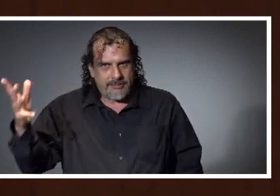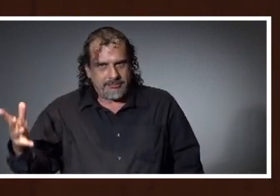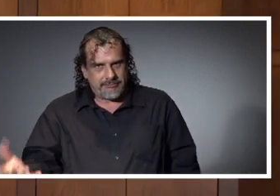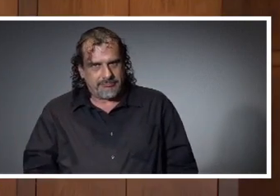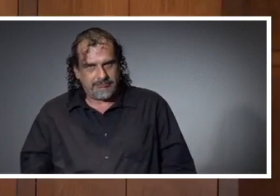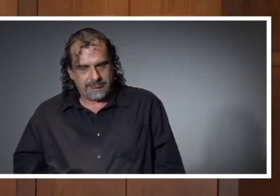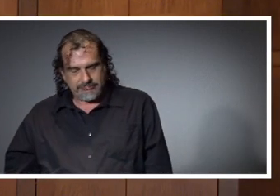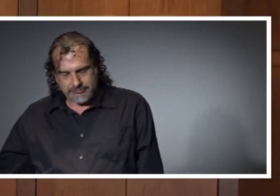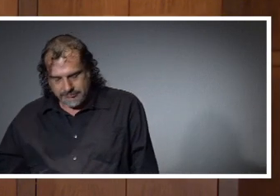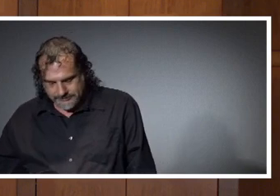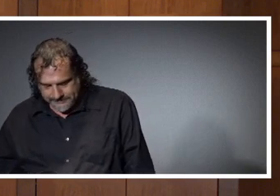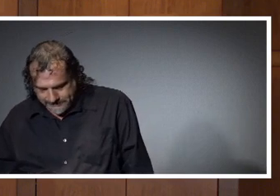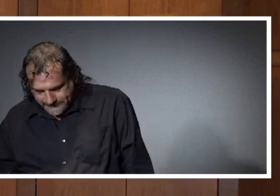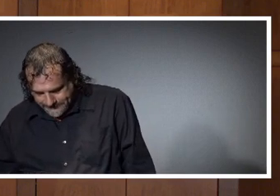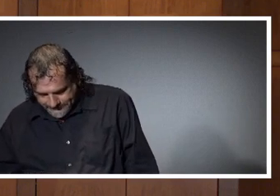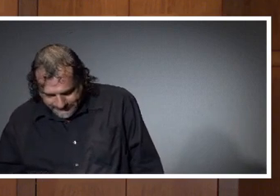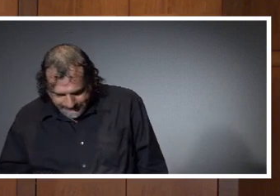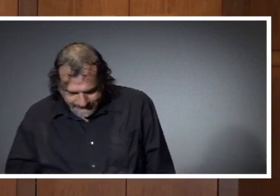down.